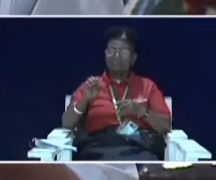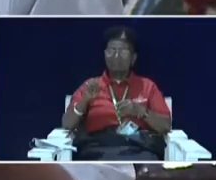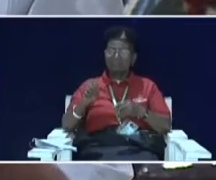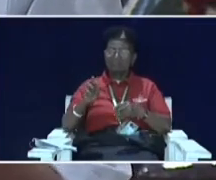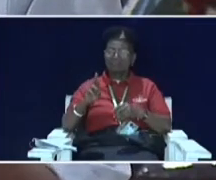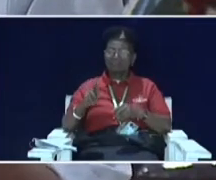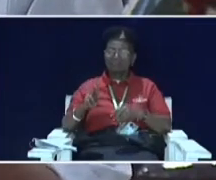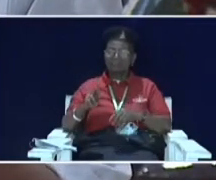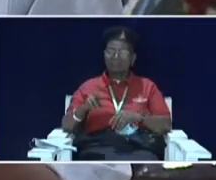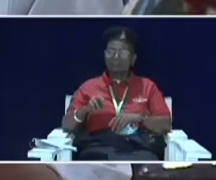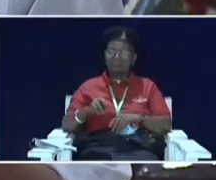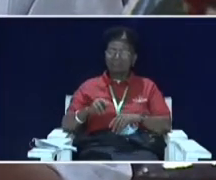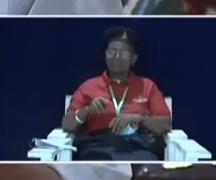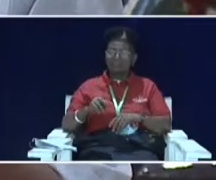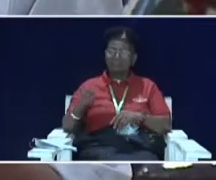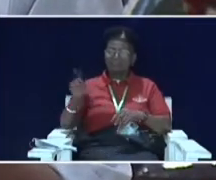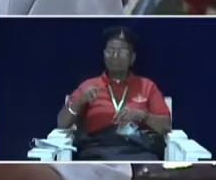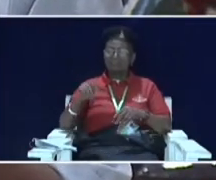violently.